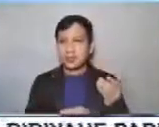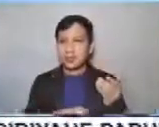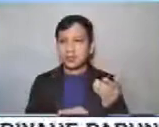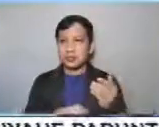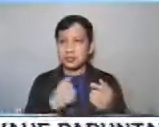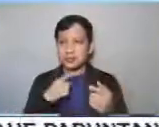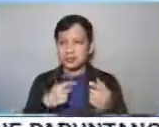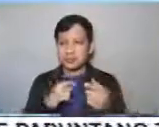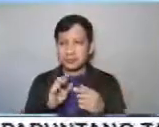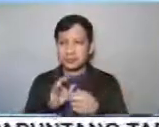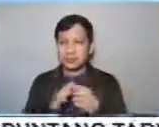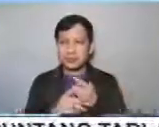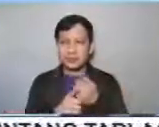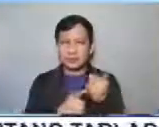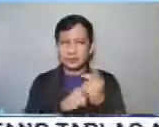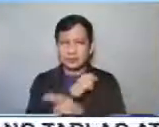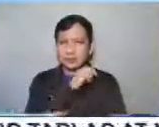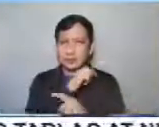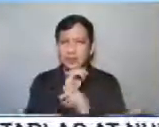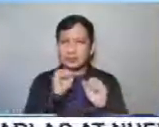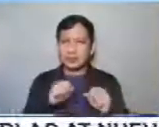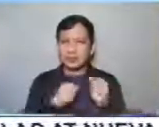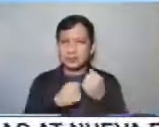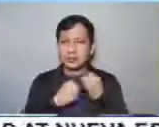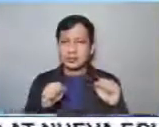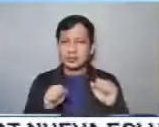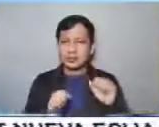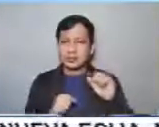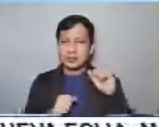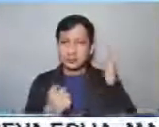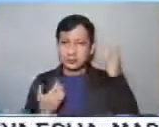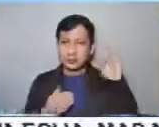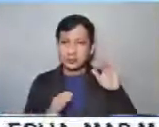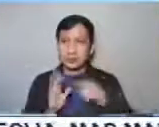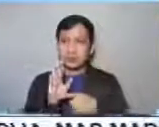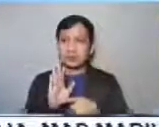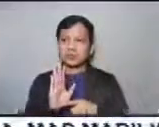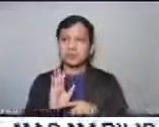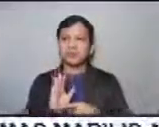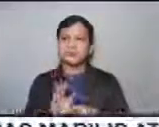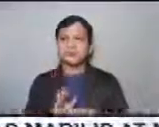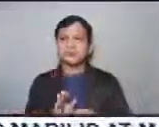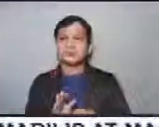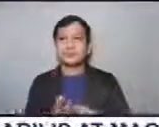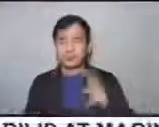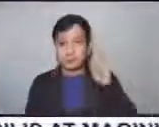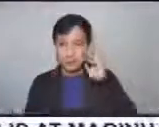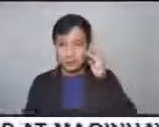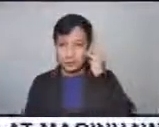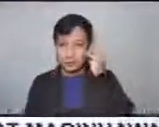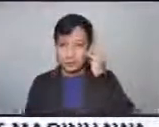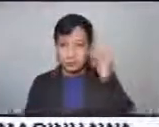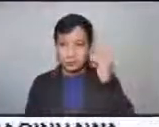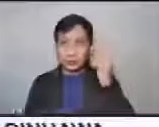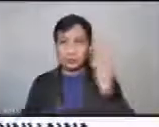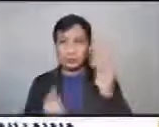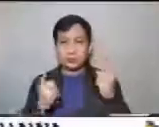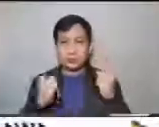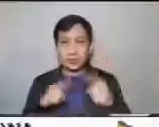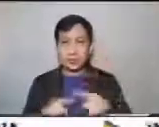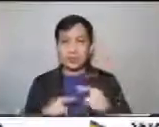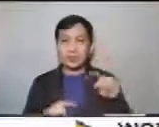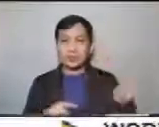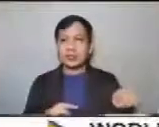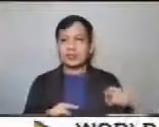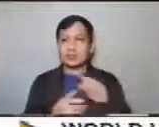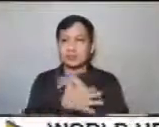inclusive recovery, we must turn this crisis into opportunity. Sa pagdiriwang ng Cordillera Day,